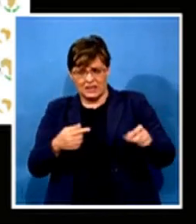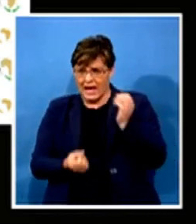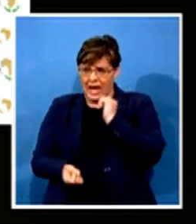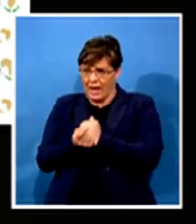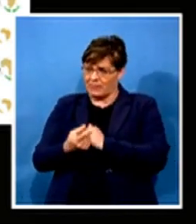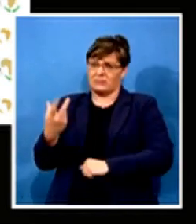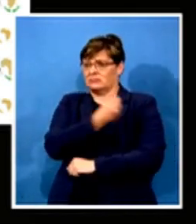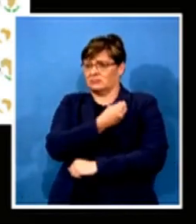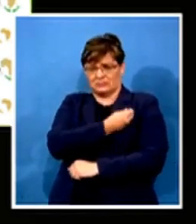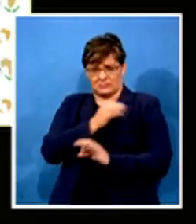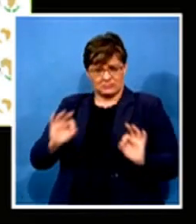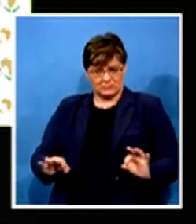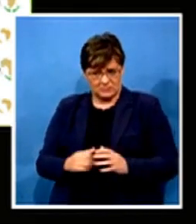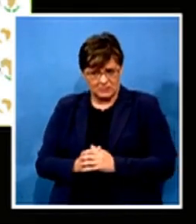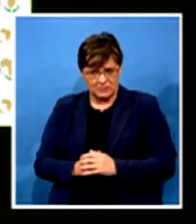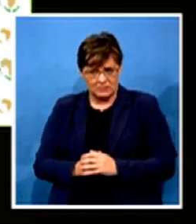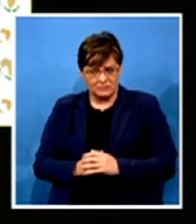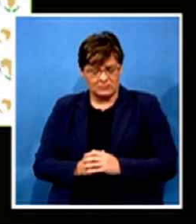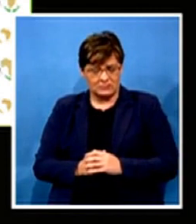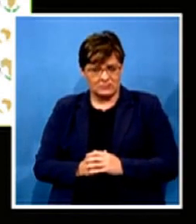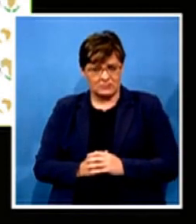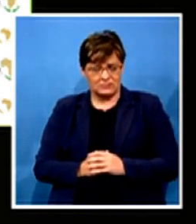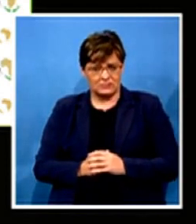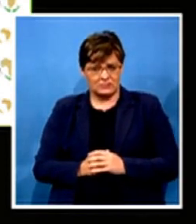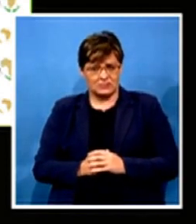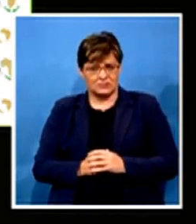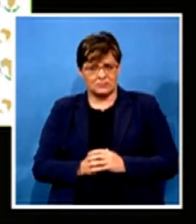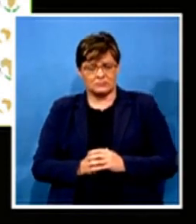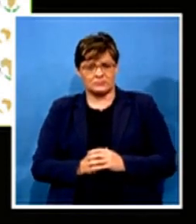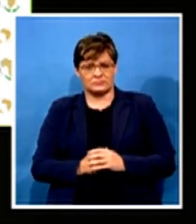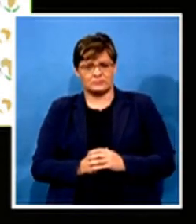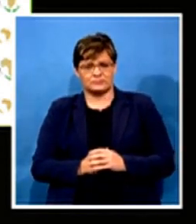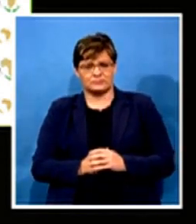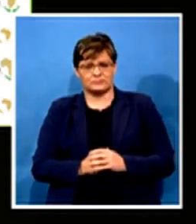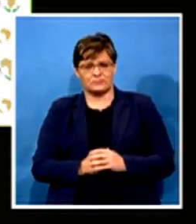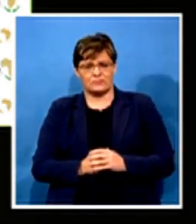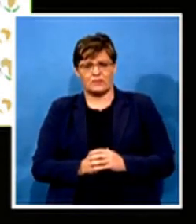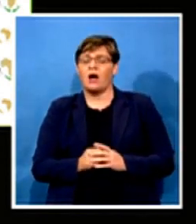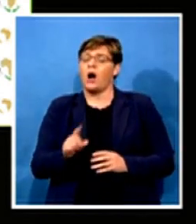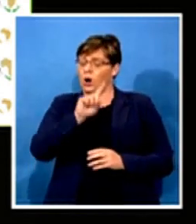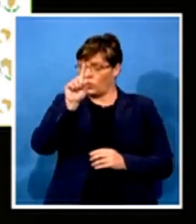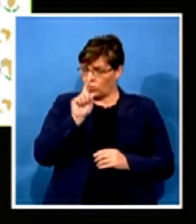in Nairobi. So thank you. Again, it's a question that is on everybody's mind.